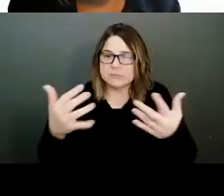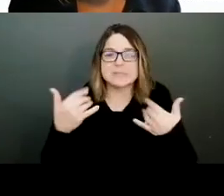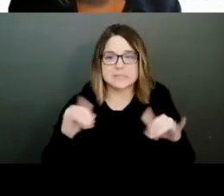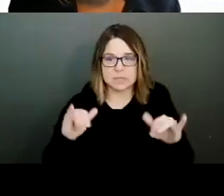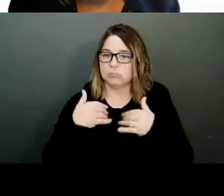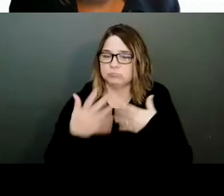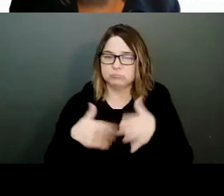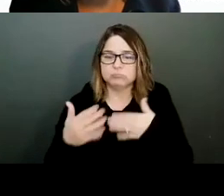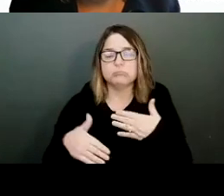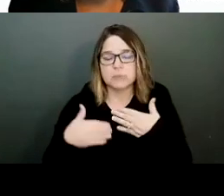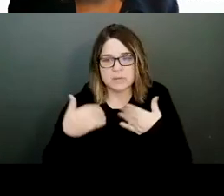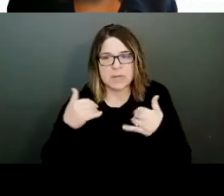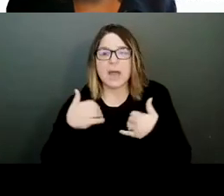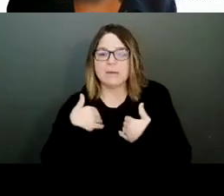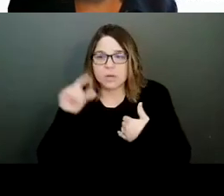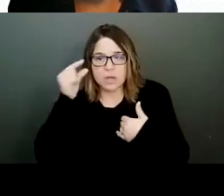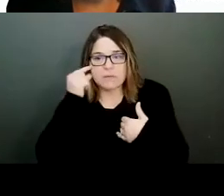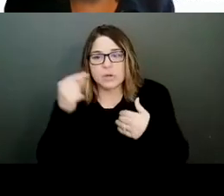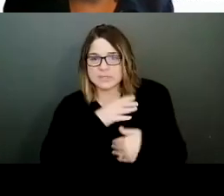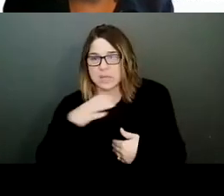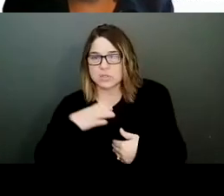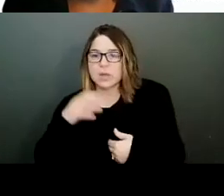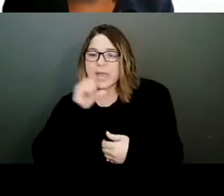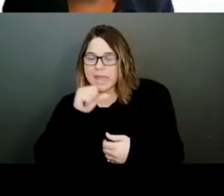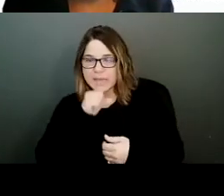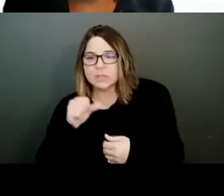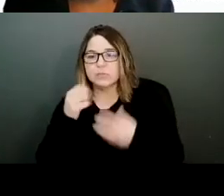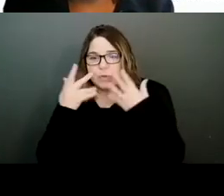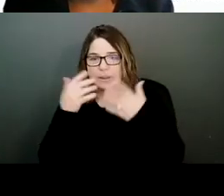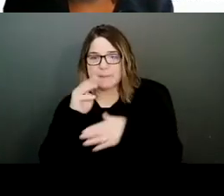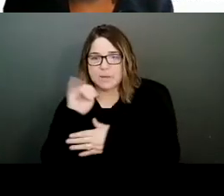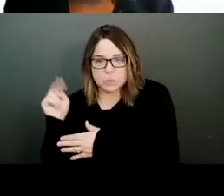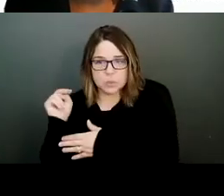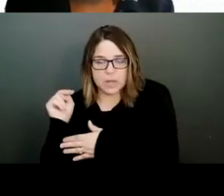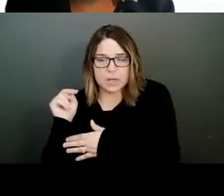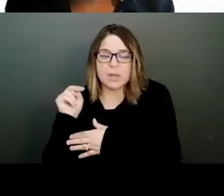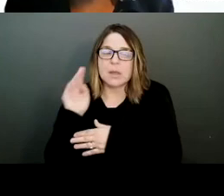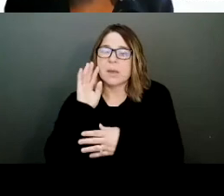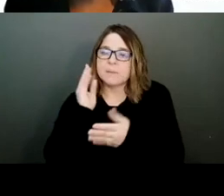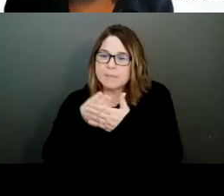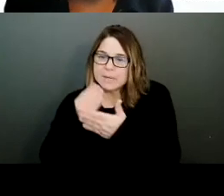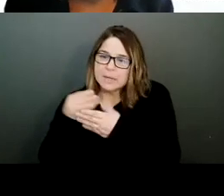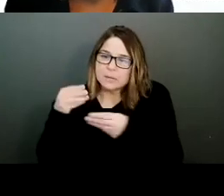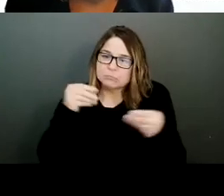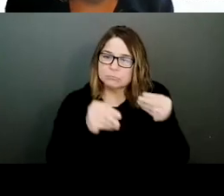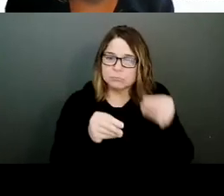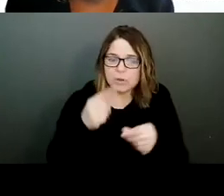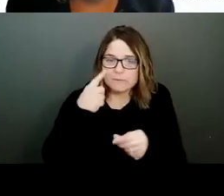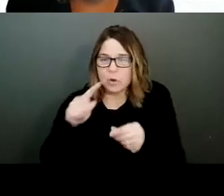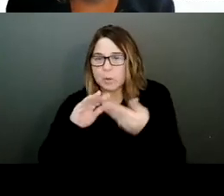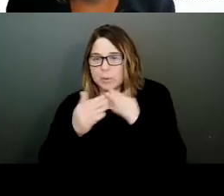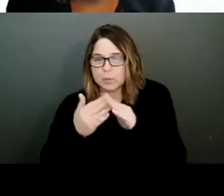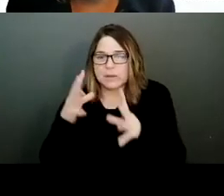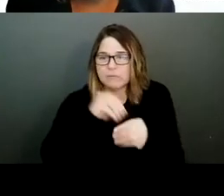on Age-Friendly Minnesota, and it is leading a statewide effort in making decisions about funding allocations for communities that are involved in the